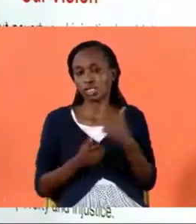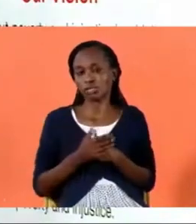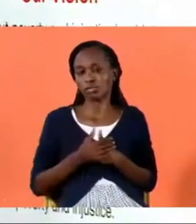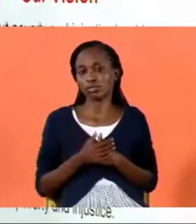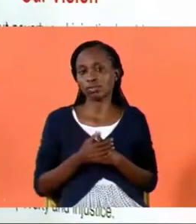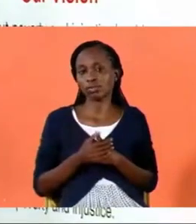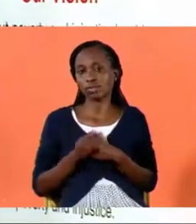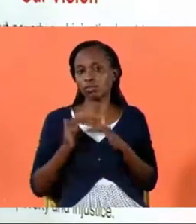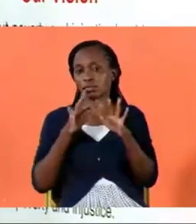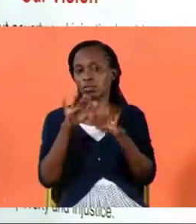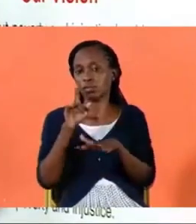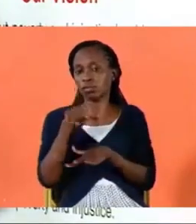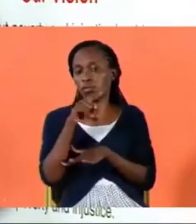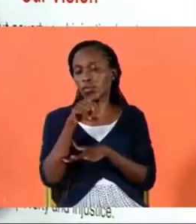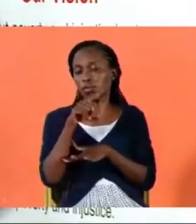that